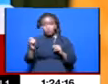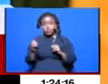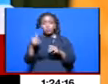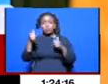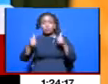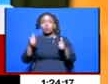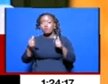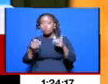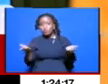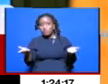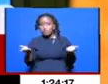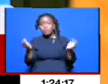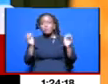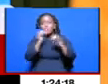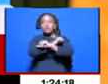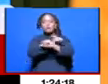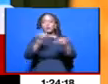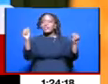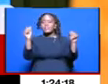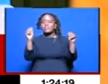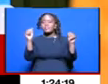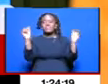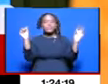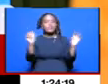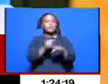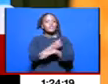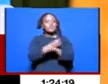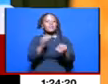president cannot initiate